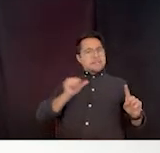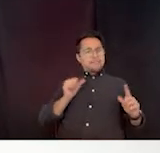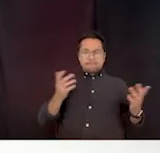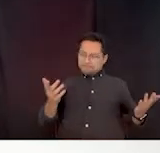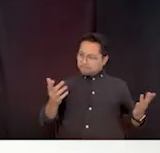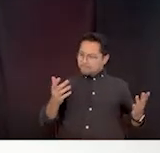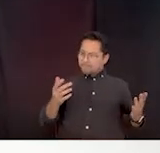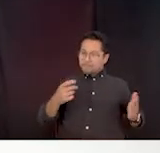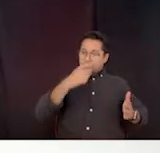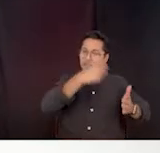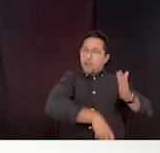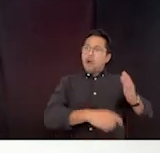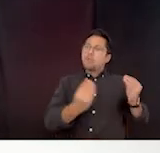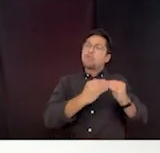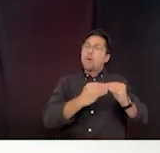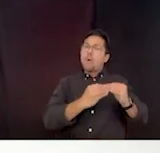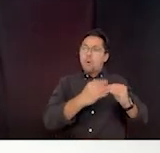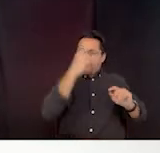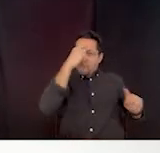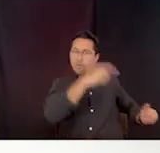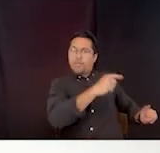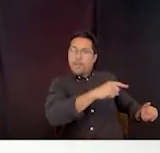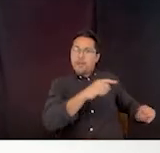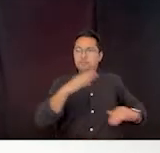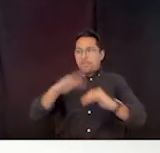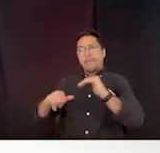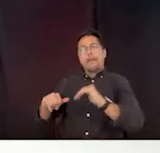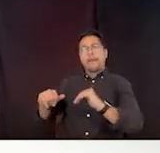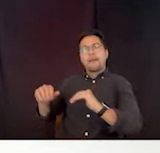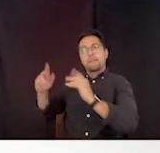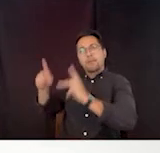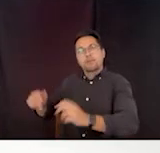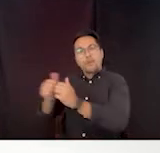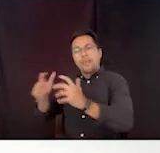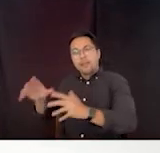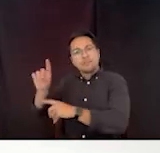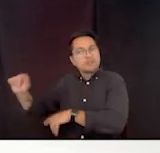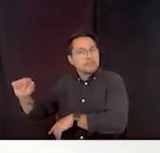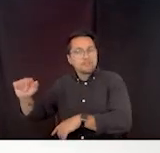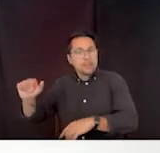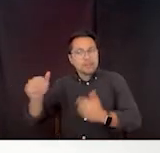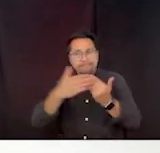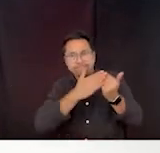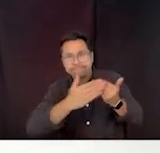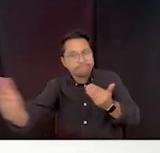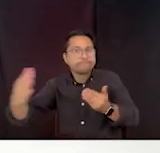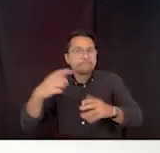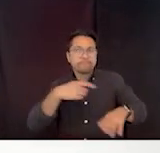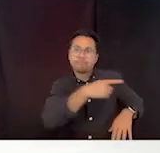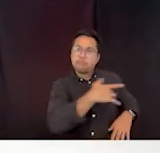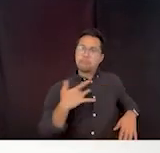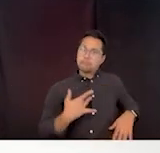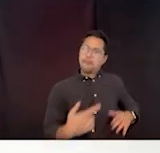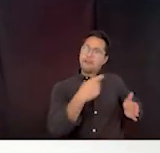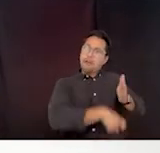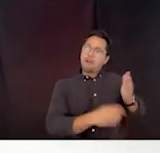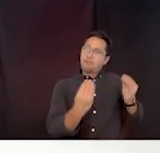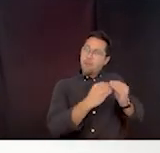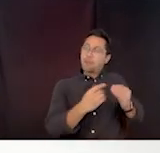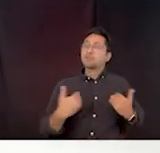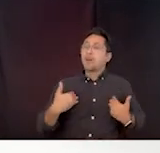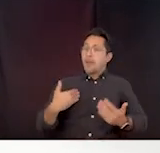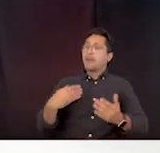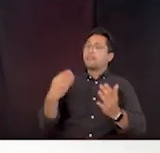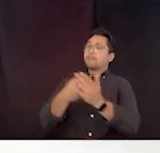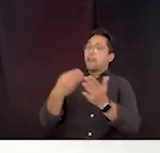more to raise a child with a disability. It just does, and that's over the lifetime of our child. So there are some funding resources that I'm going